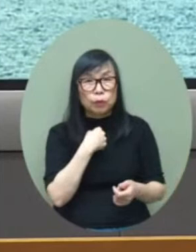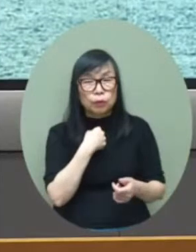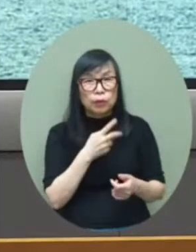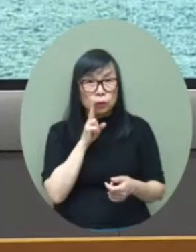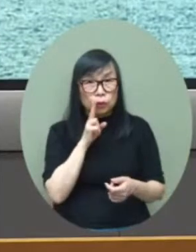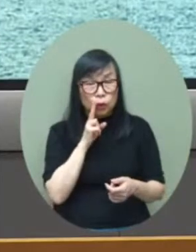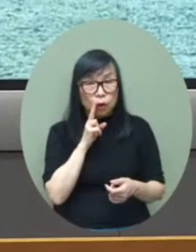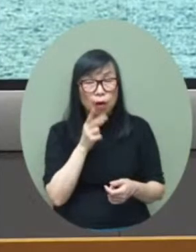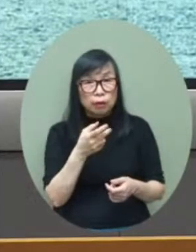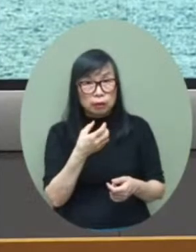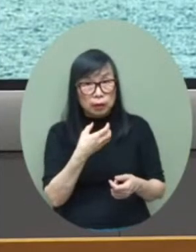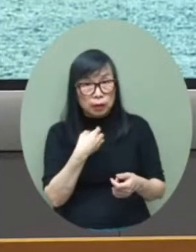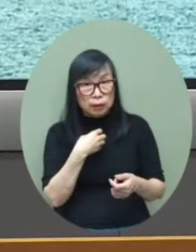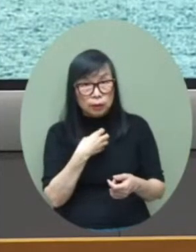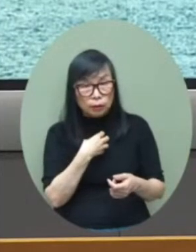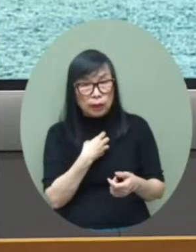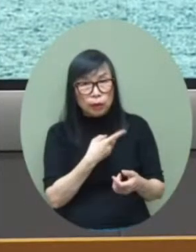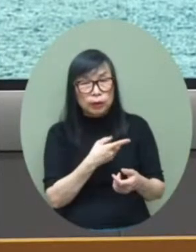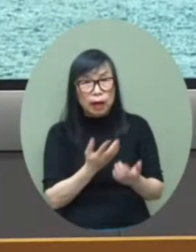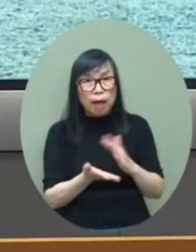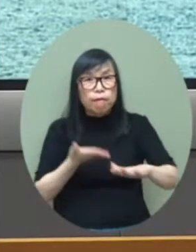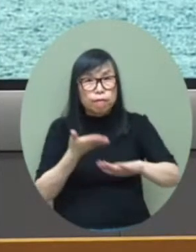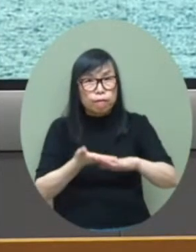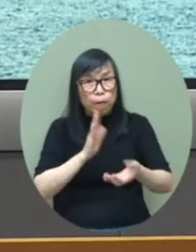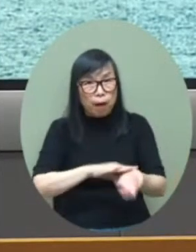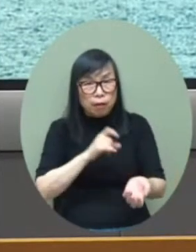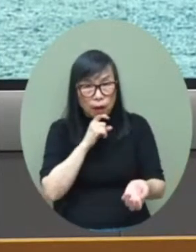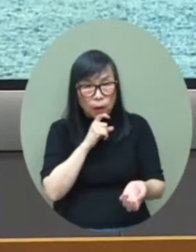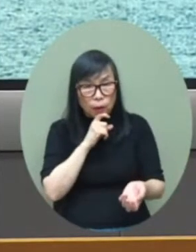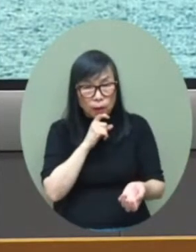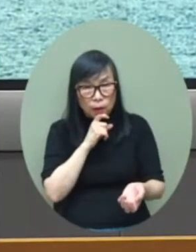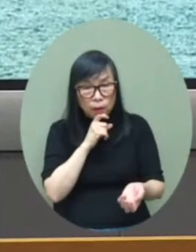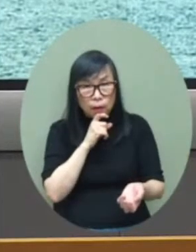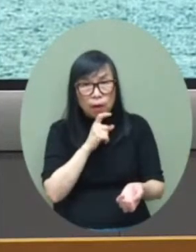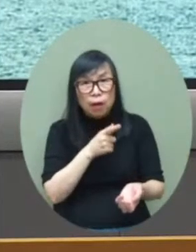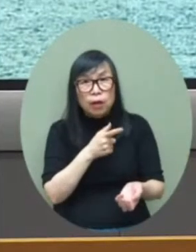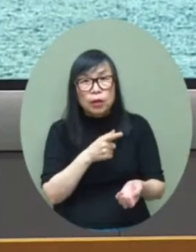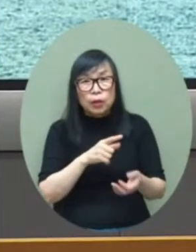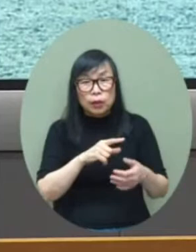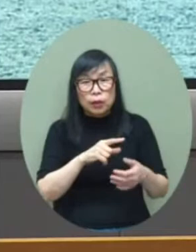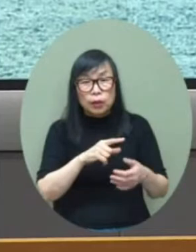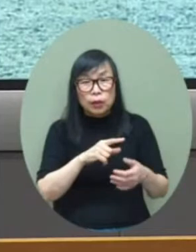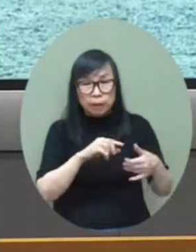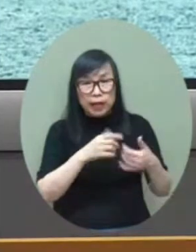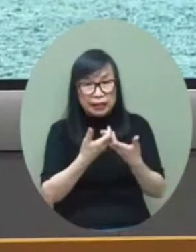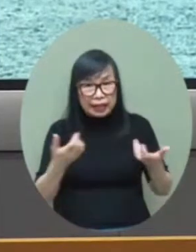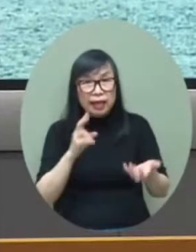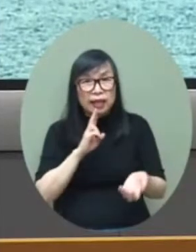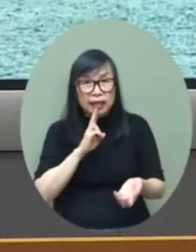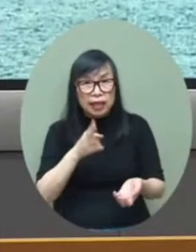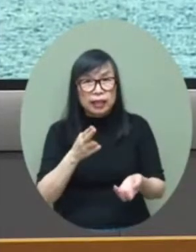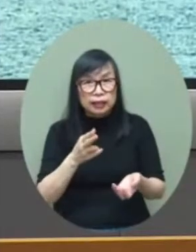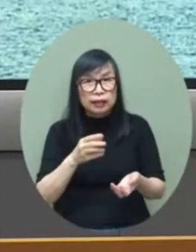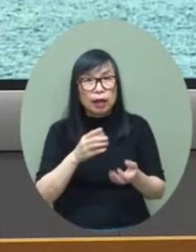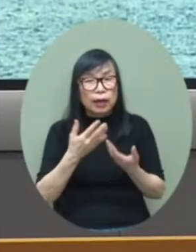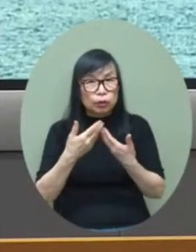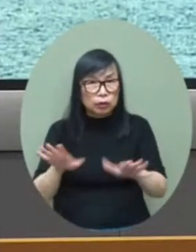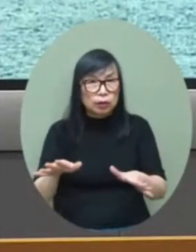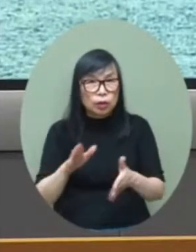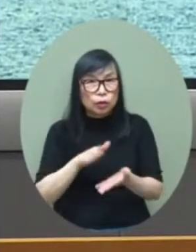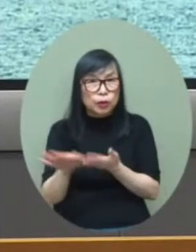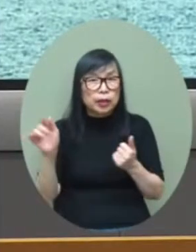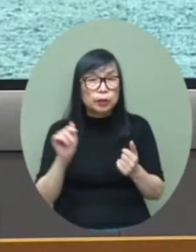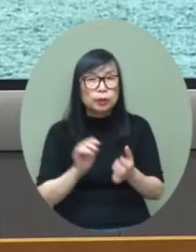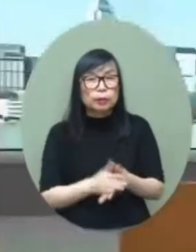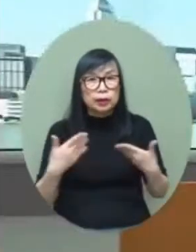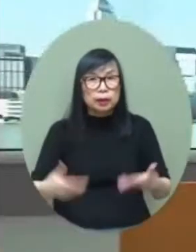they're admitted, another PCR test will be conducted. And if it is a positive case, then the quarantine order